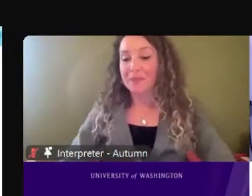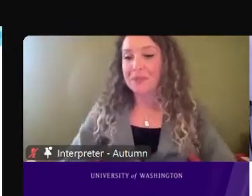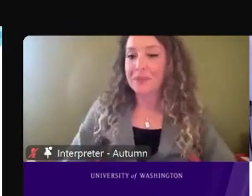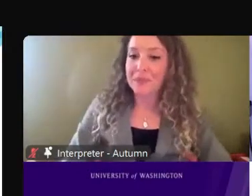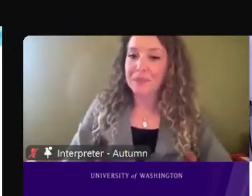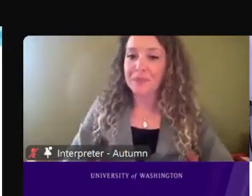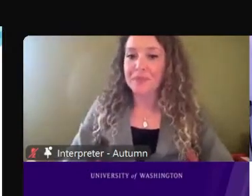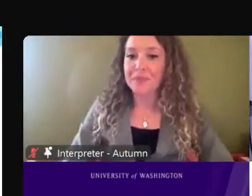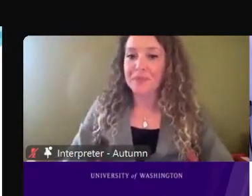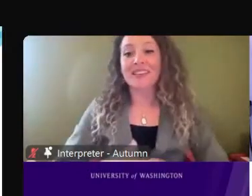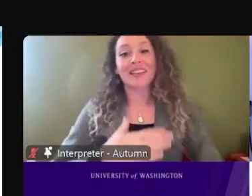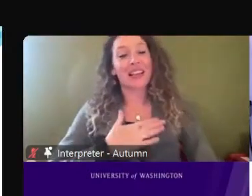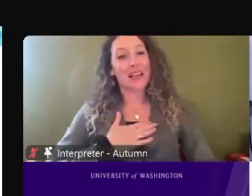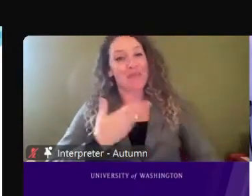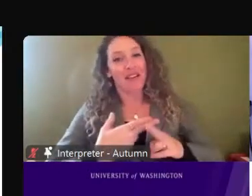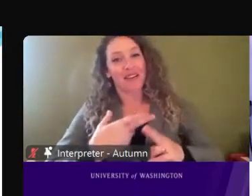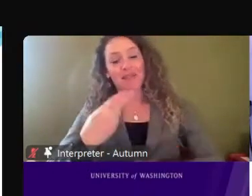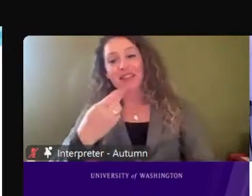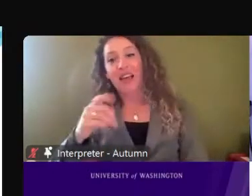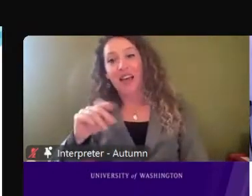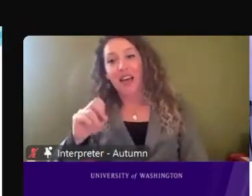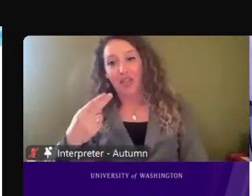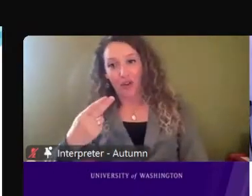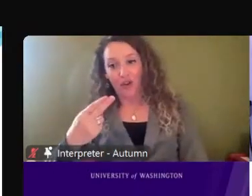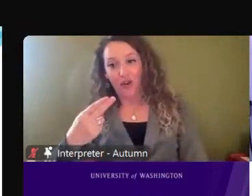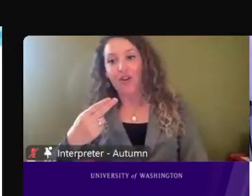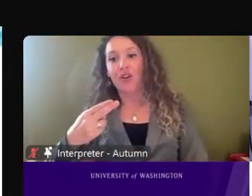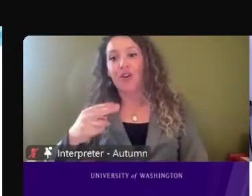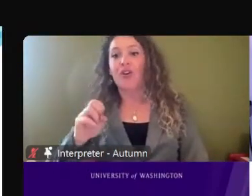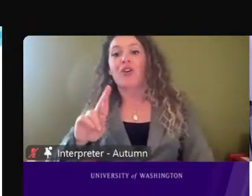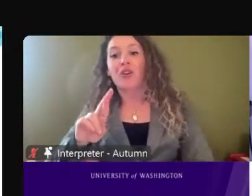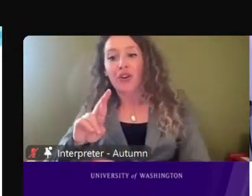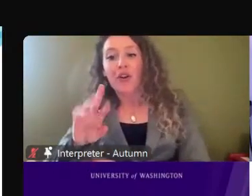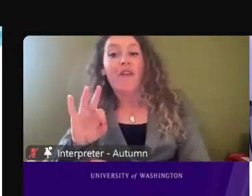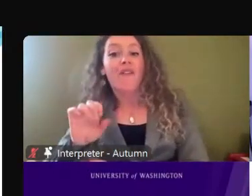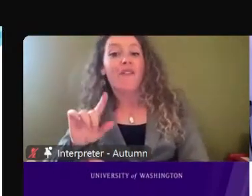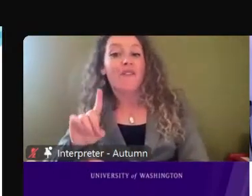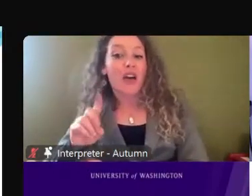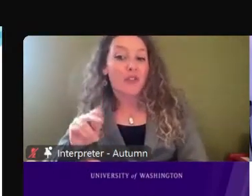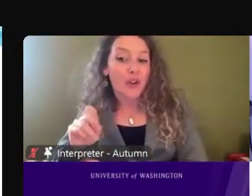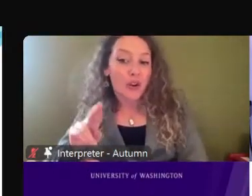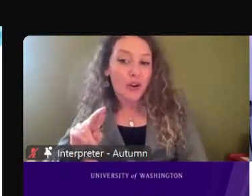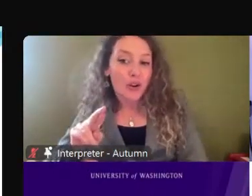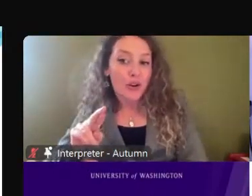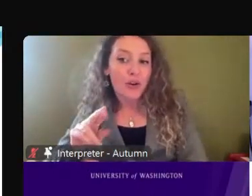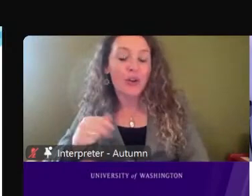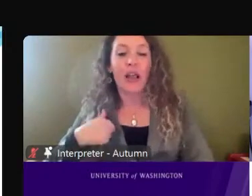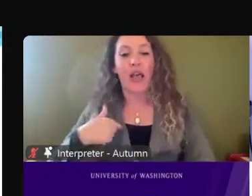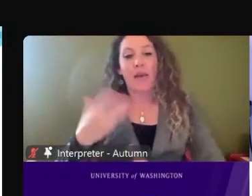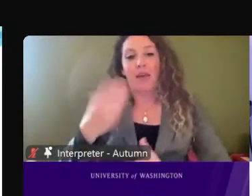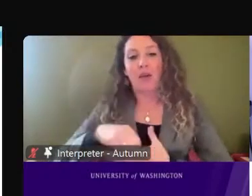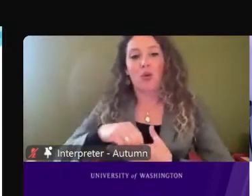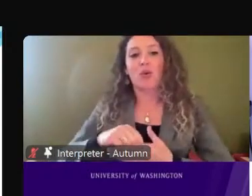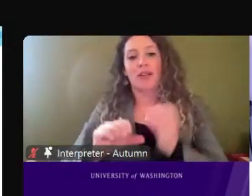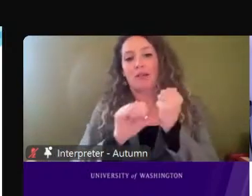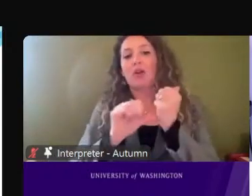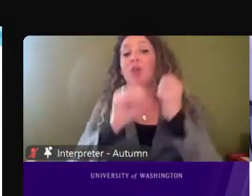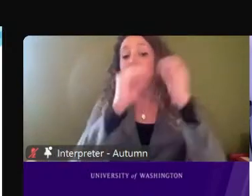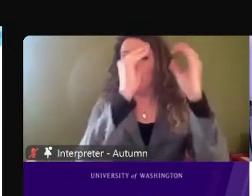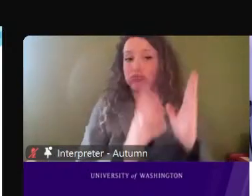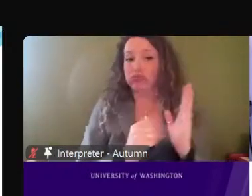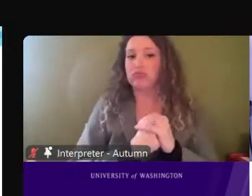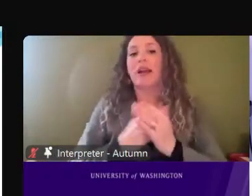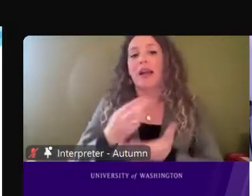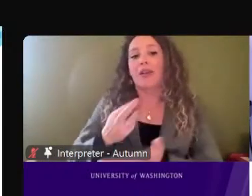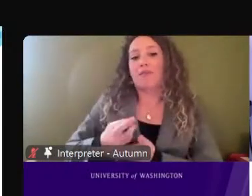And my name is Heather Feldner. I am an associate professor in the Department of Rehabilitation Medicine at the